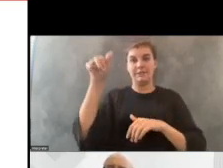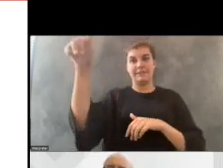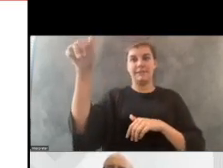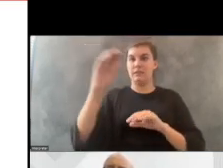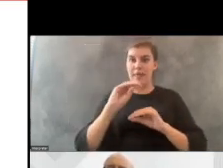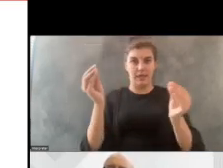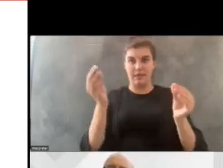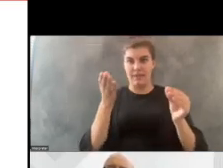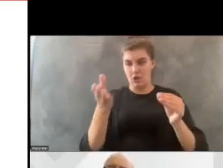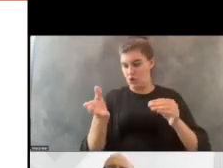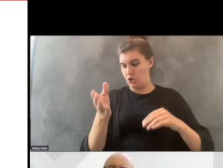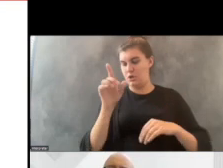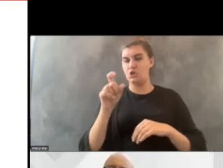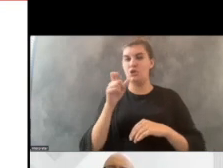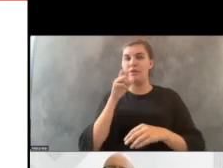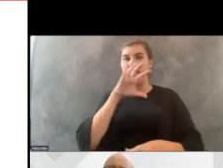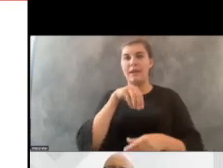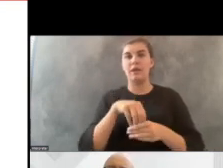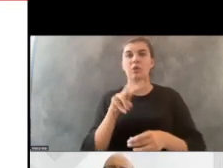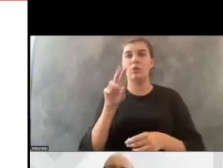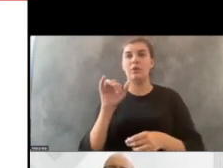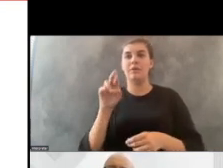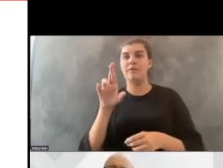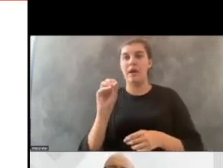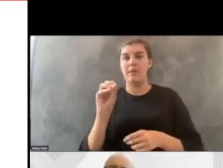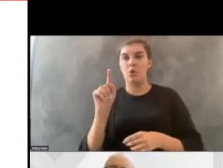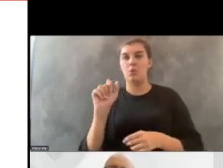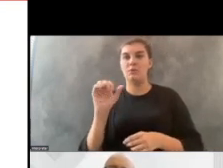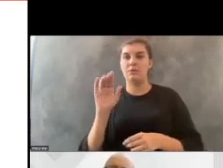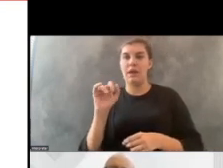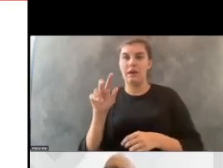or a raised crossing, or a combination of those